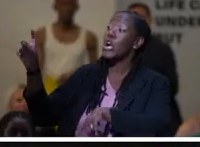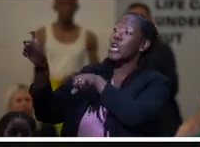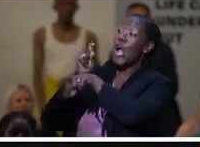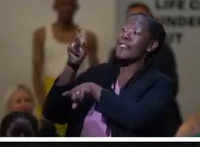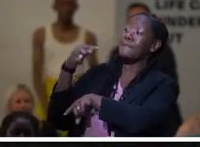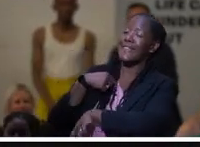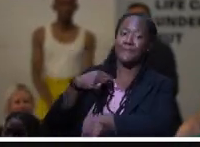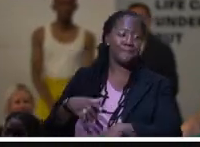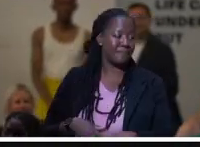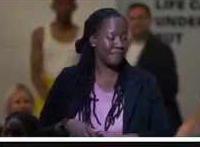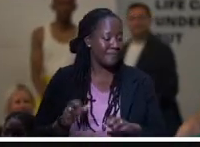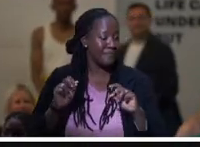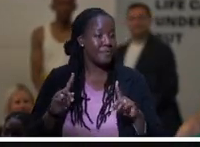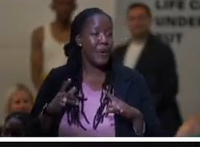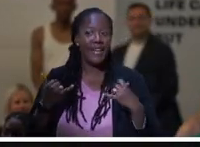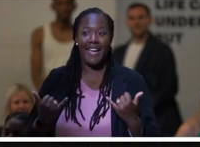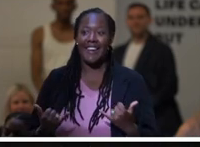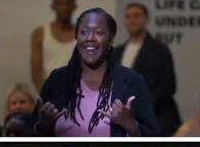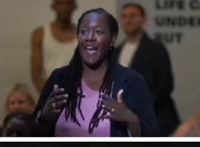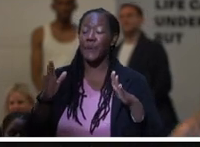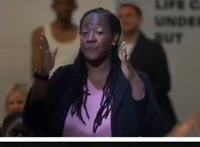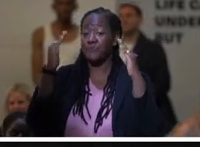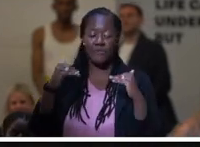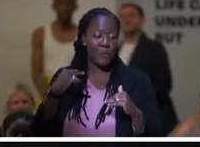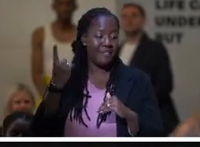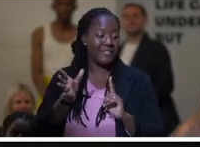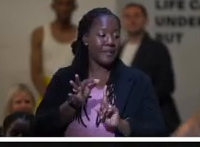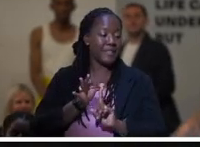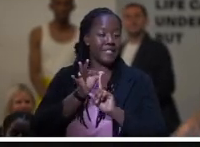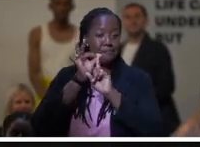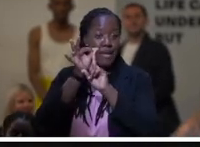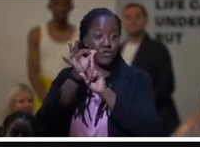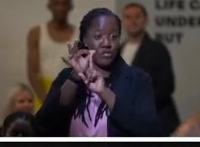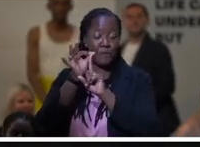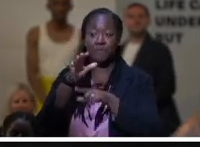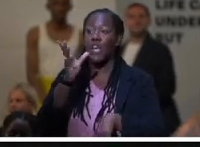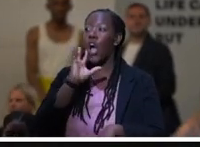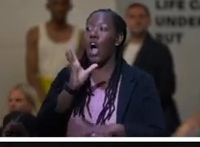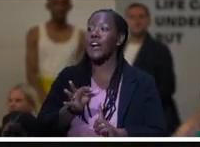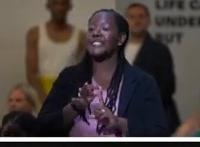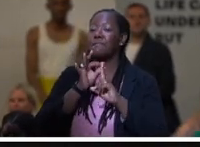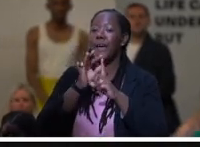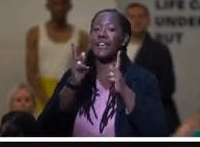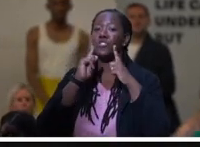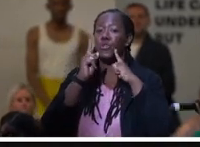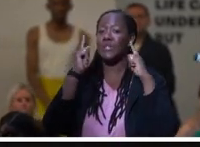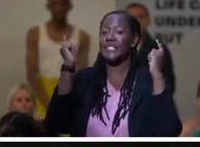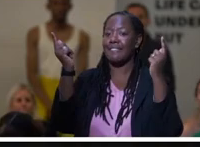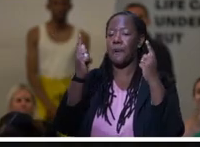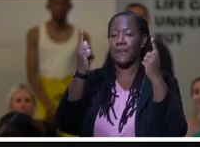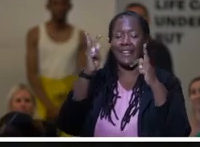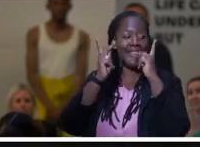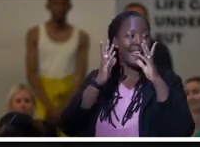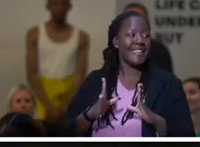All right, we're going to hit you guys with something a little special. Shout out to our special celebrity guests from The Hype